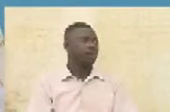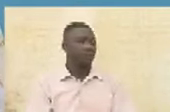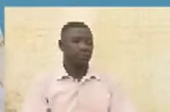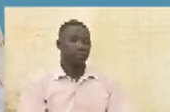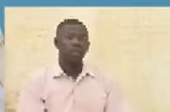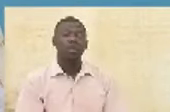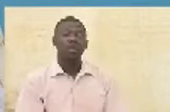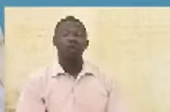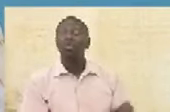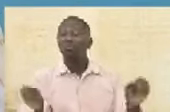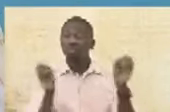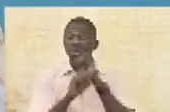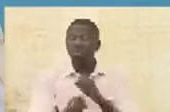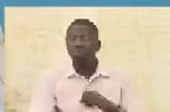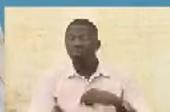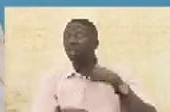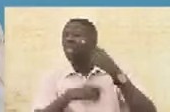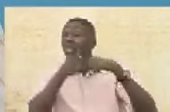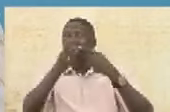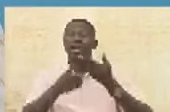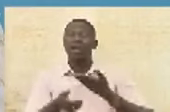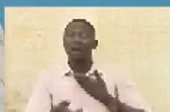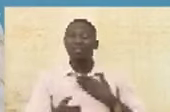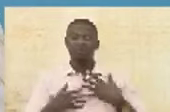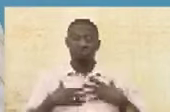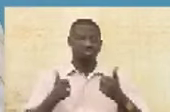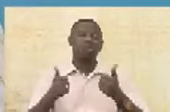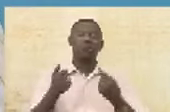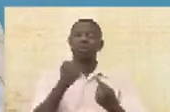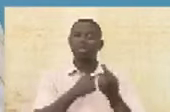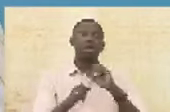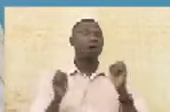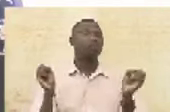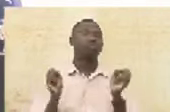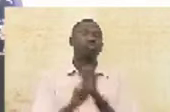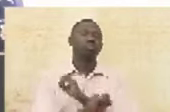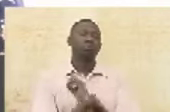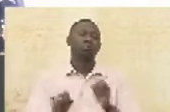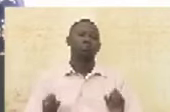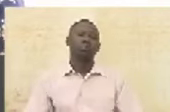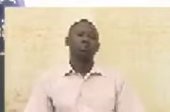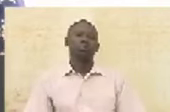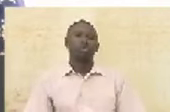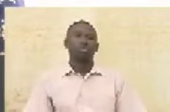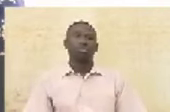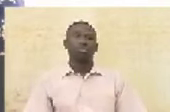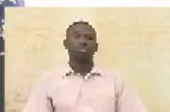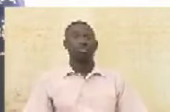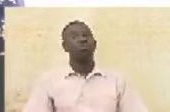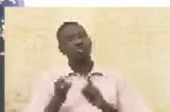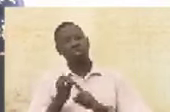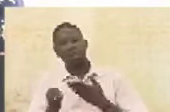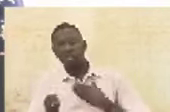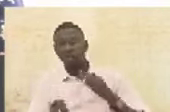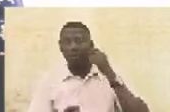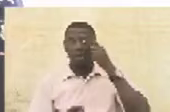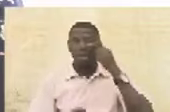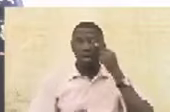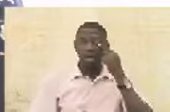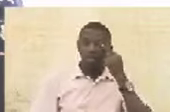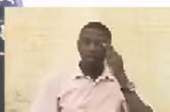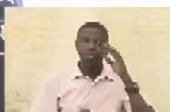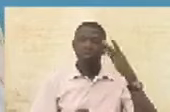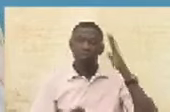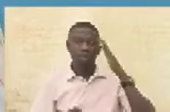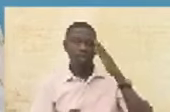there, none of us regained their health again properly. Some had eye problems.